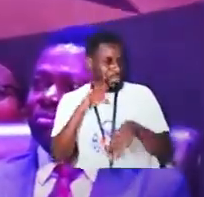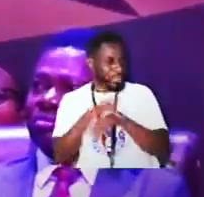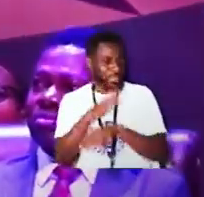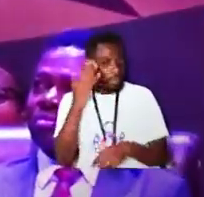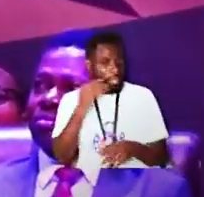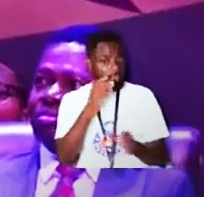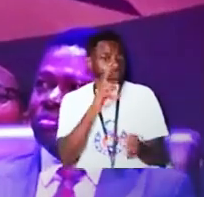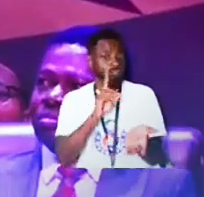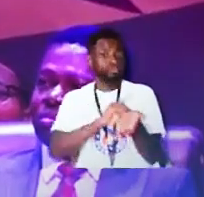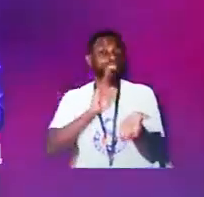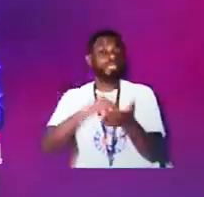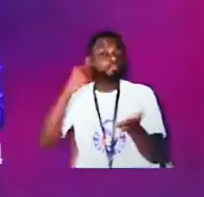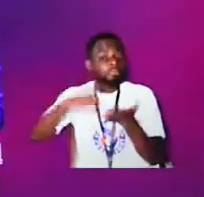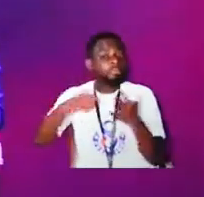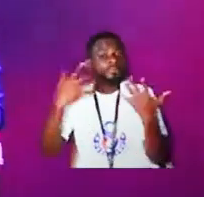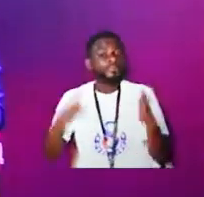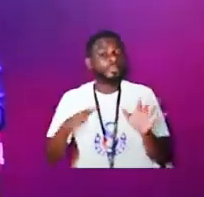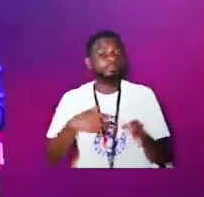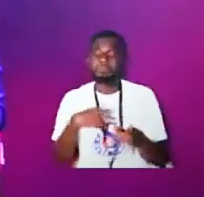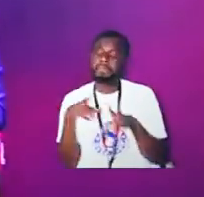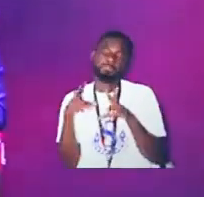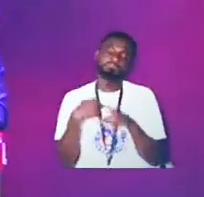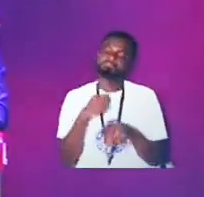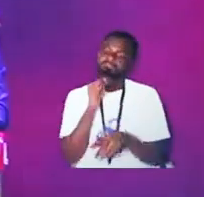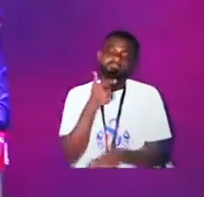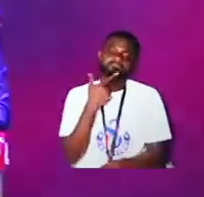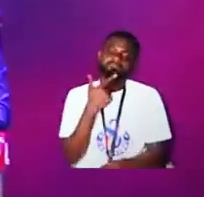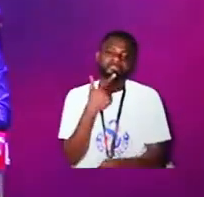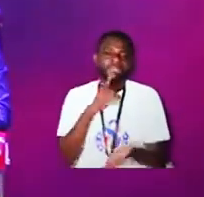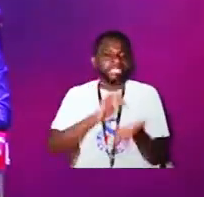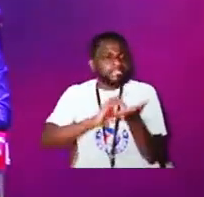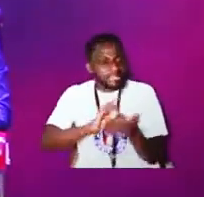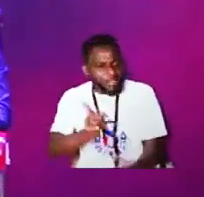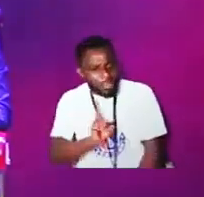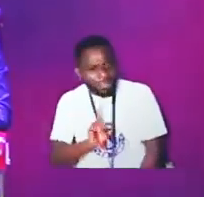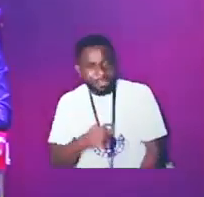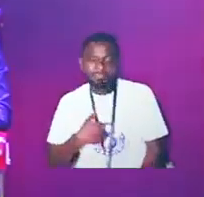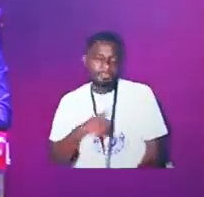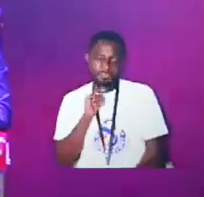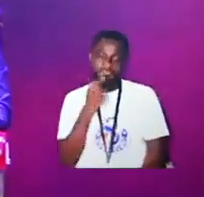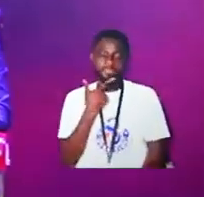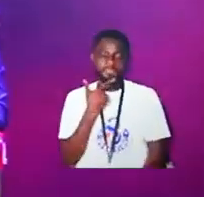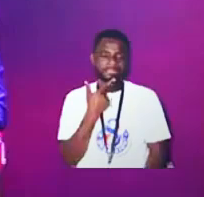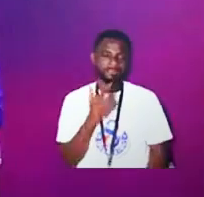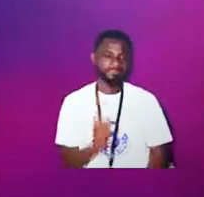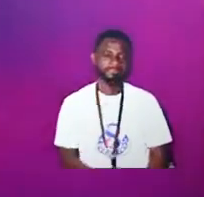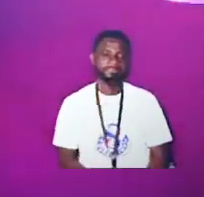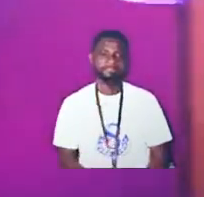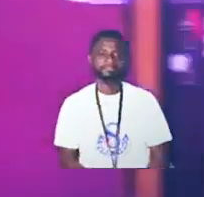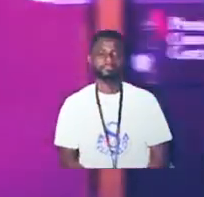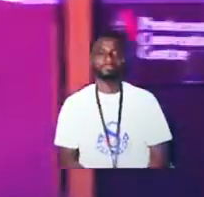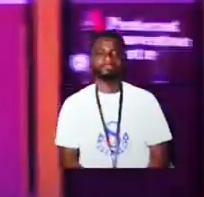Were you taken care of?" I didn't say anything. "What are the drugs?" I didn't say anything.